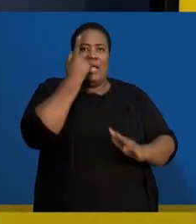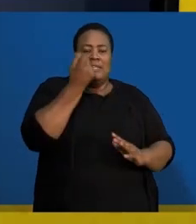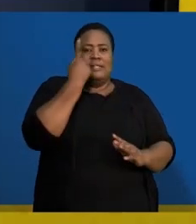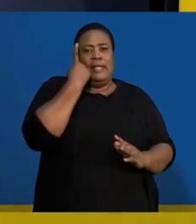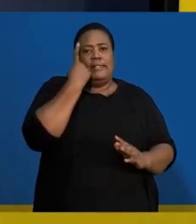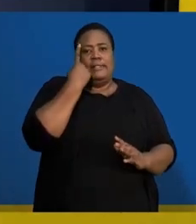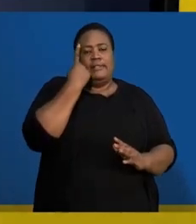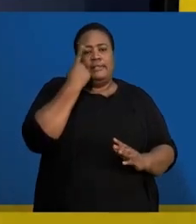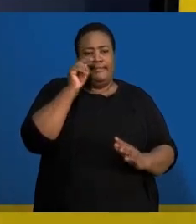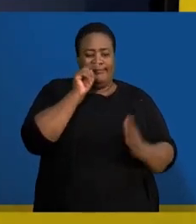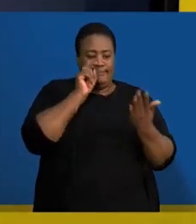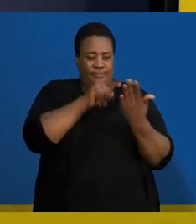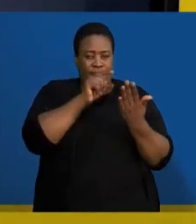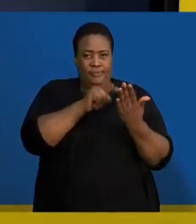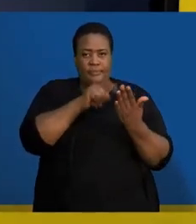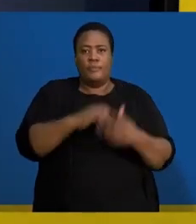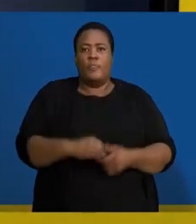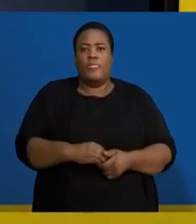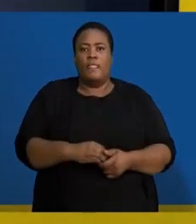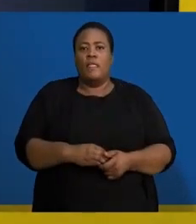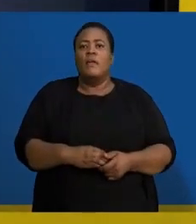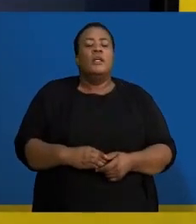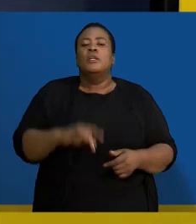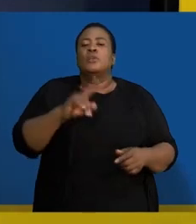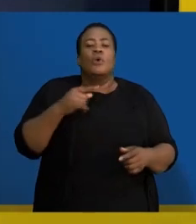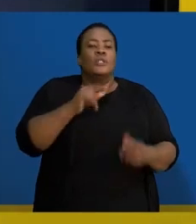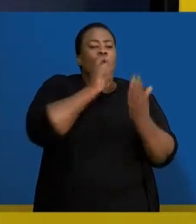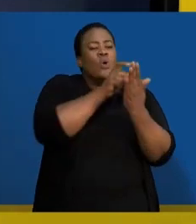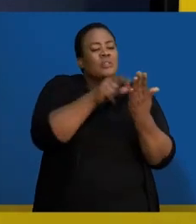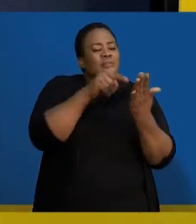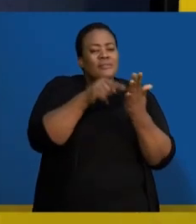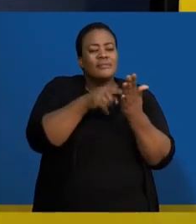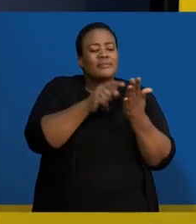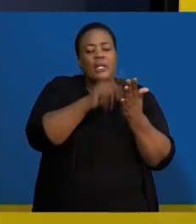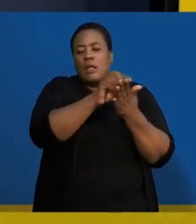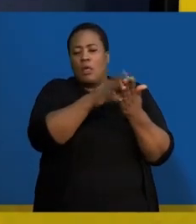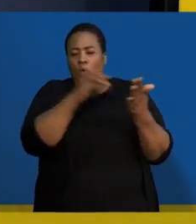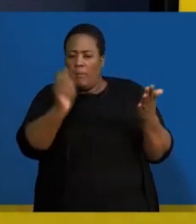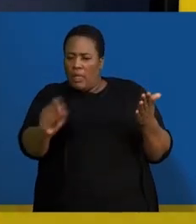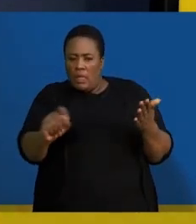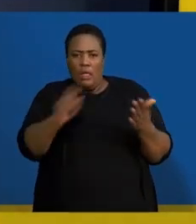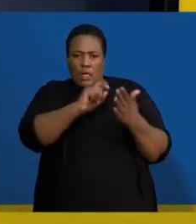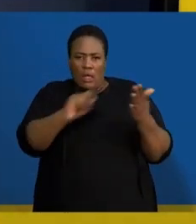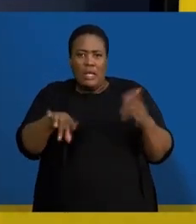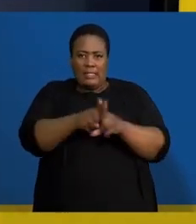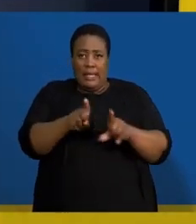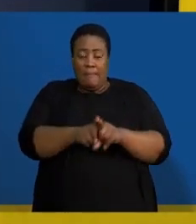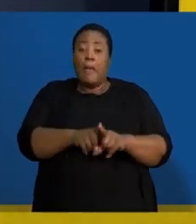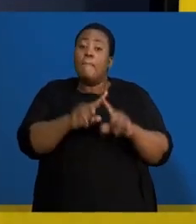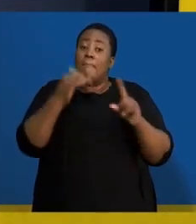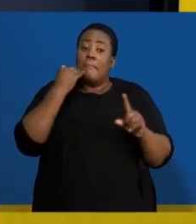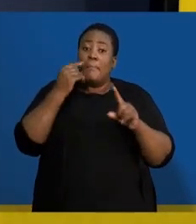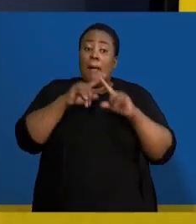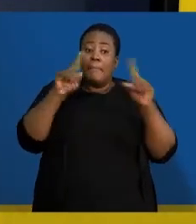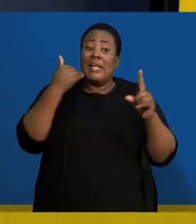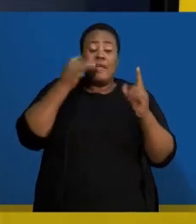that concept. Please don't just repeat the words of the source unless the instruction tells you to do that. If